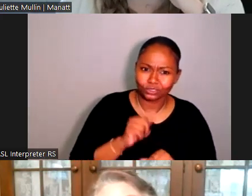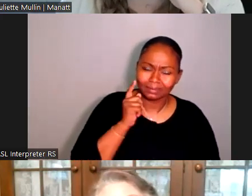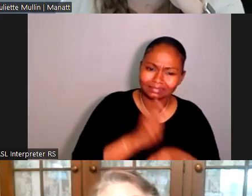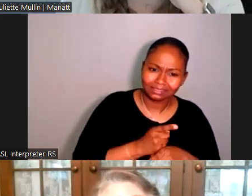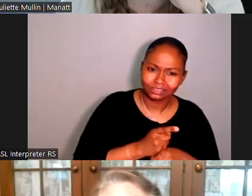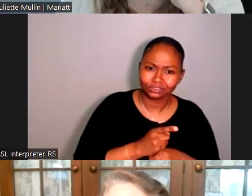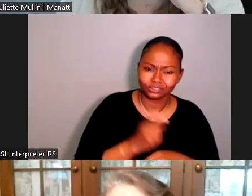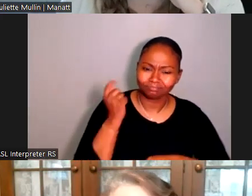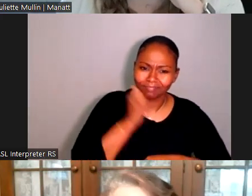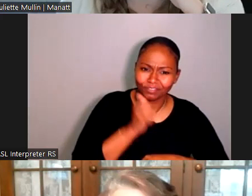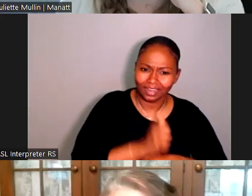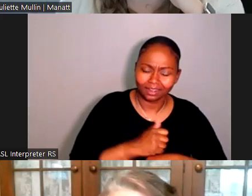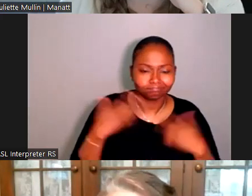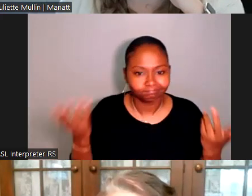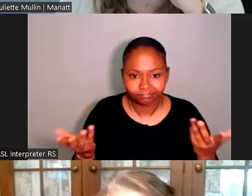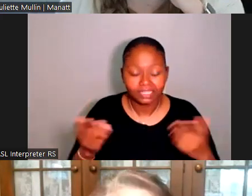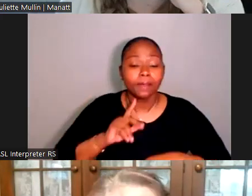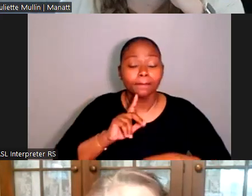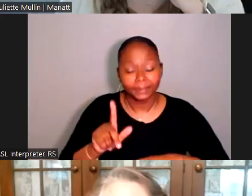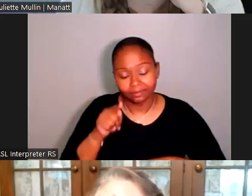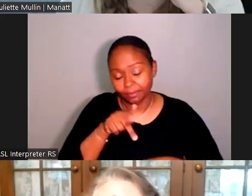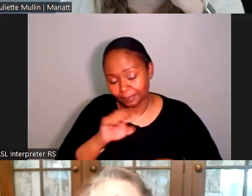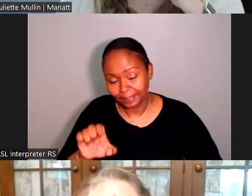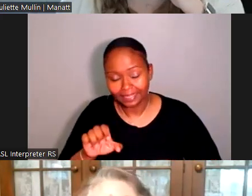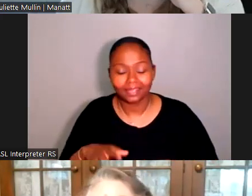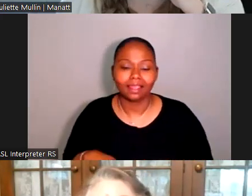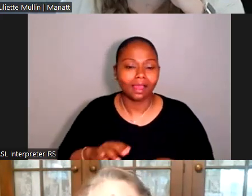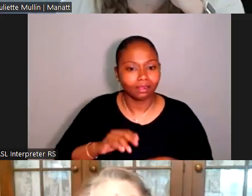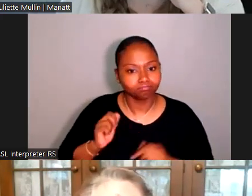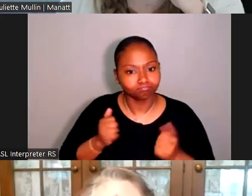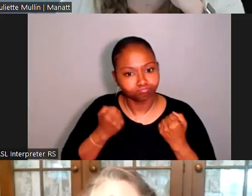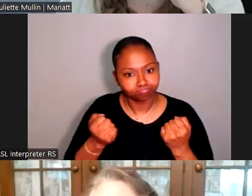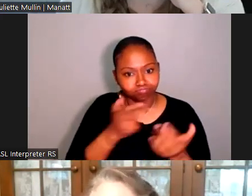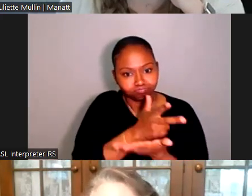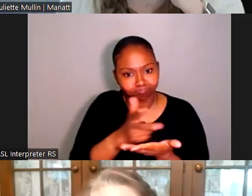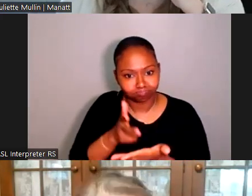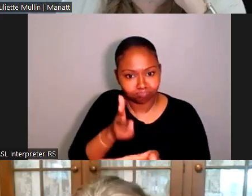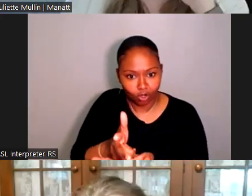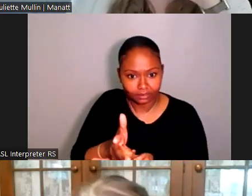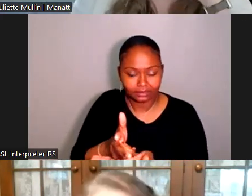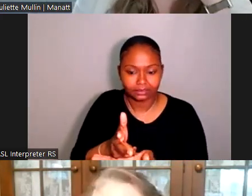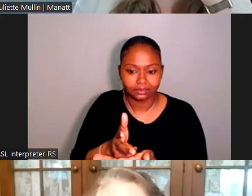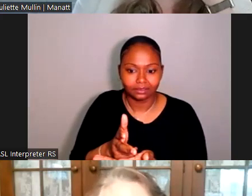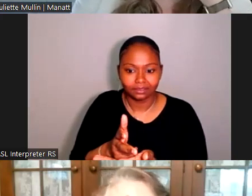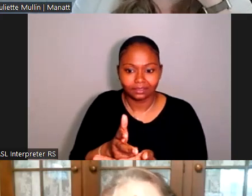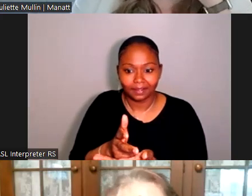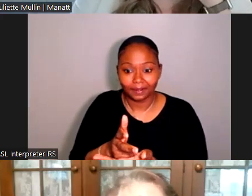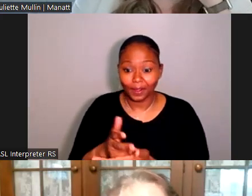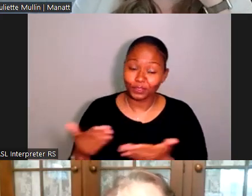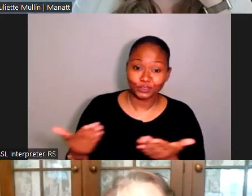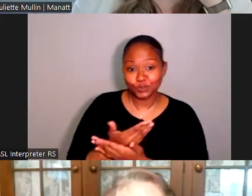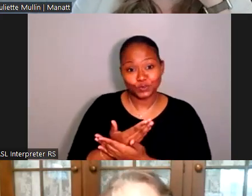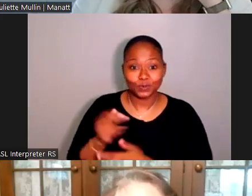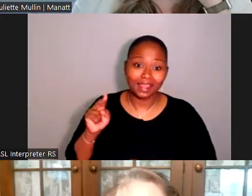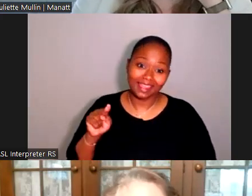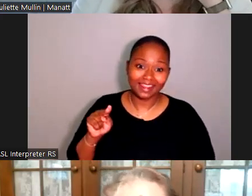regarding the PPE, I have to park my car, took out a brand new, high quality